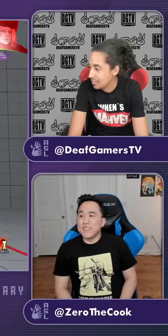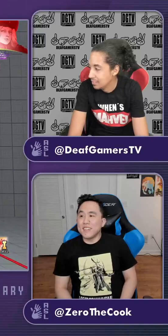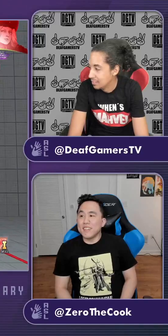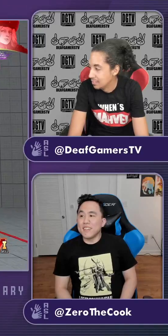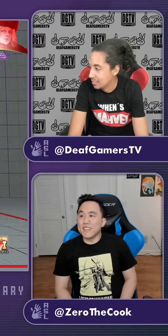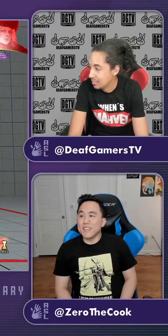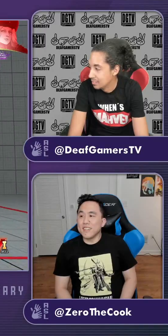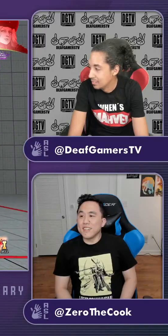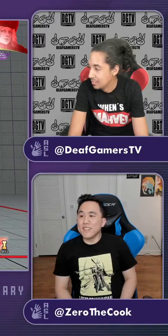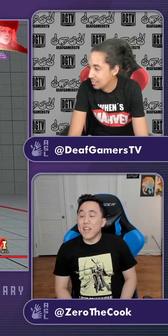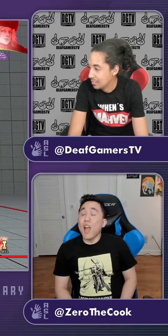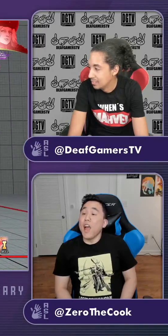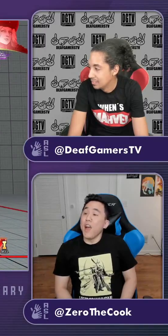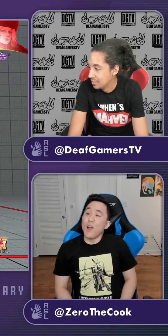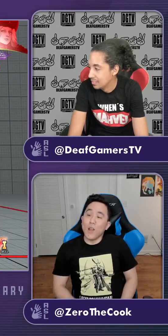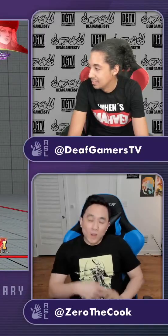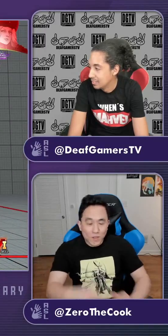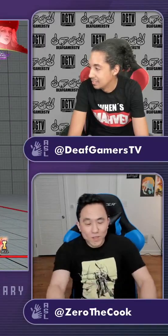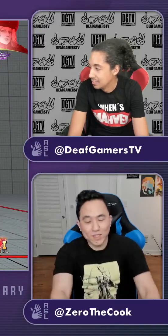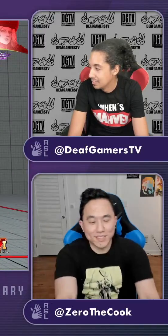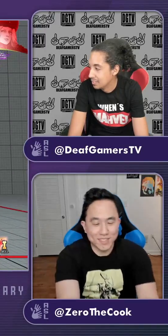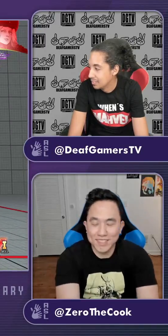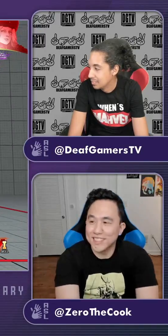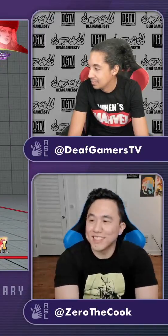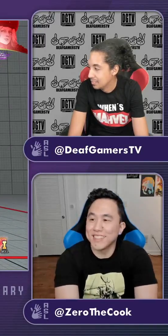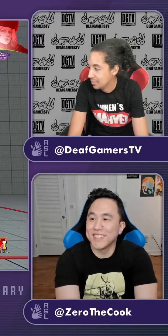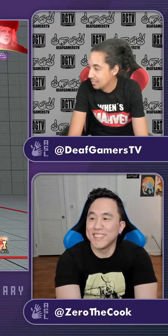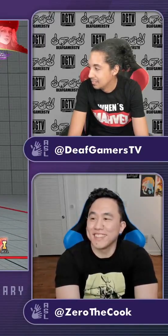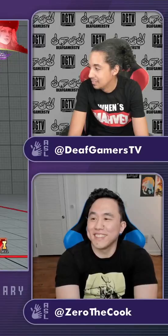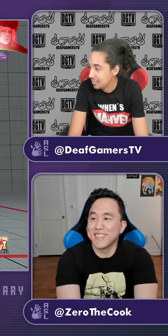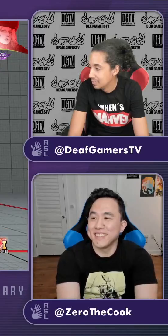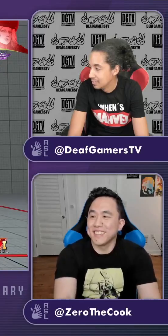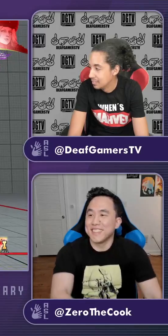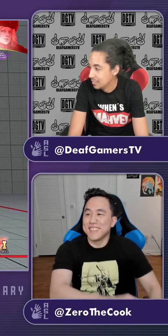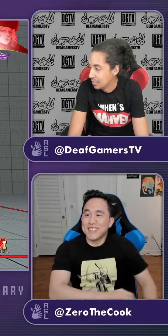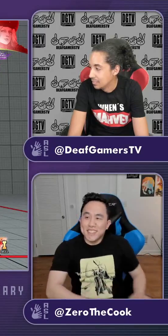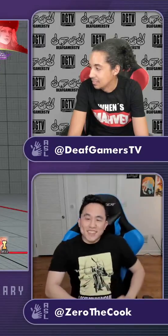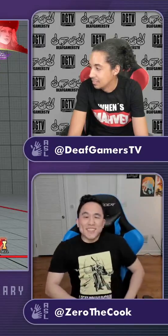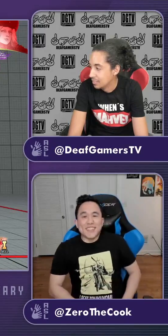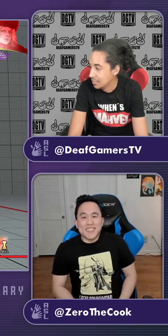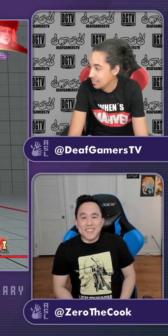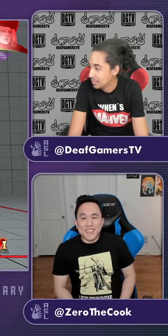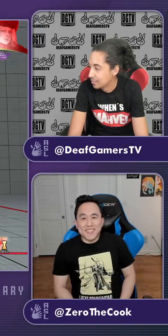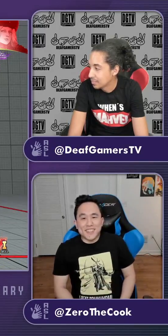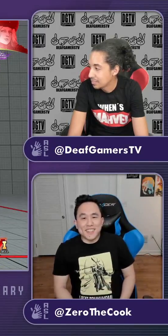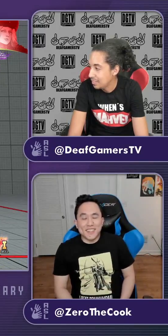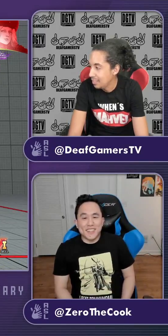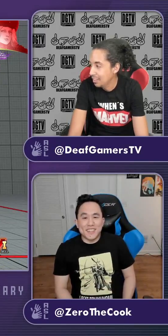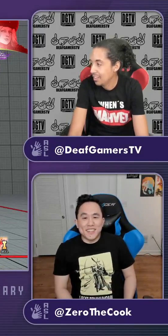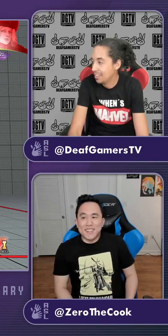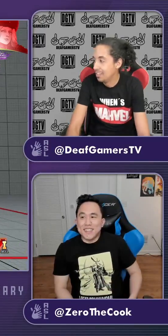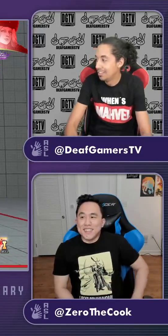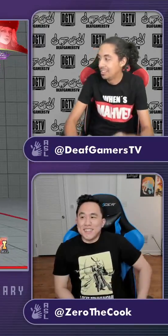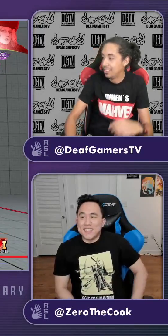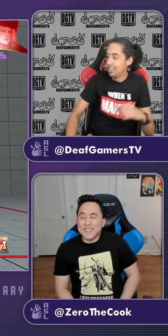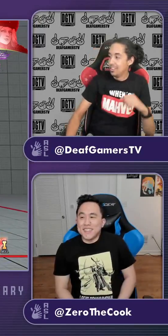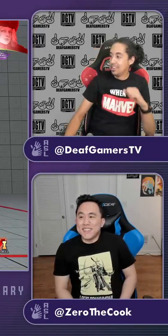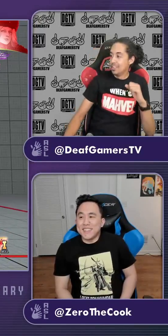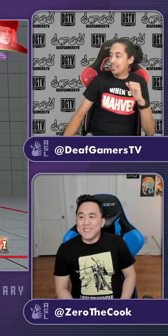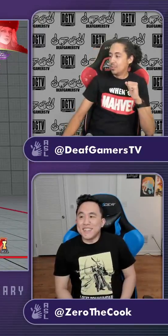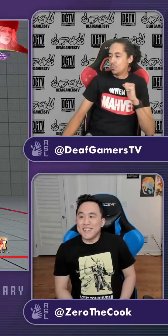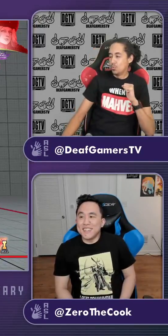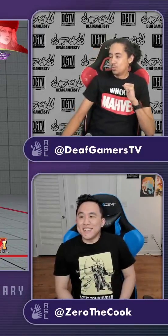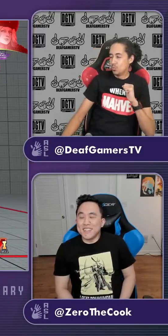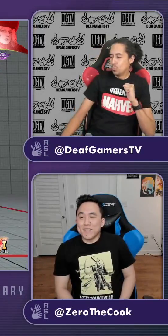set here. Yeah, empty cross up and Hardman gets the corner. Forward throw. Stun bar is building quite